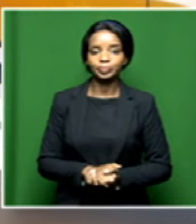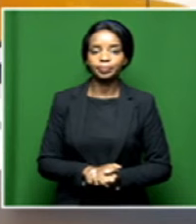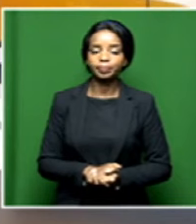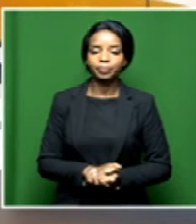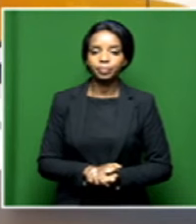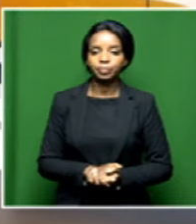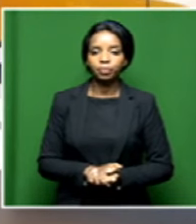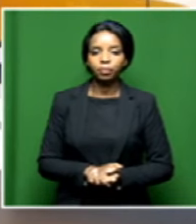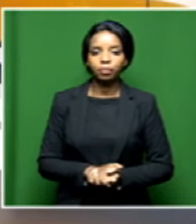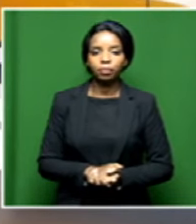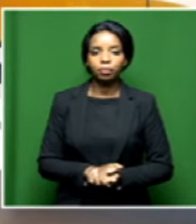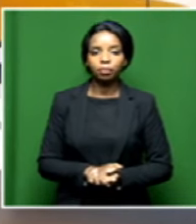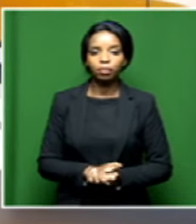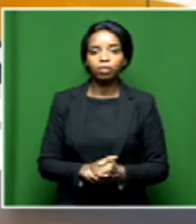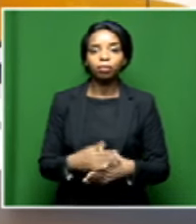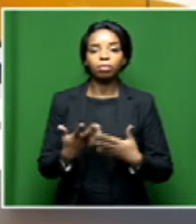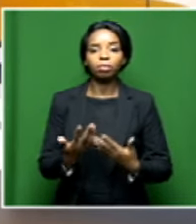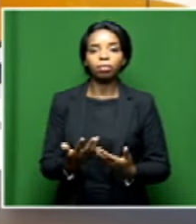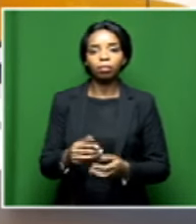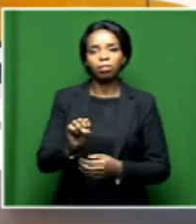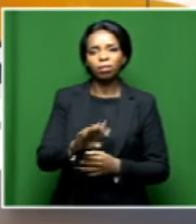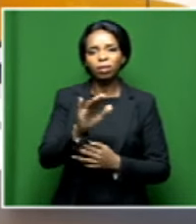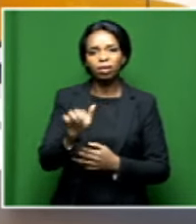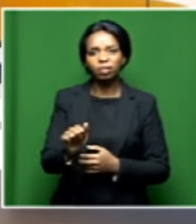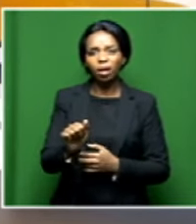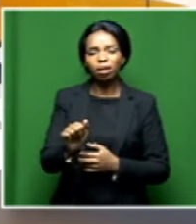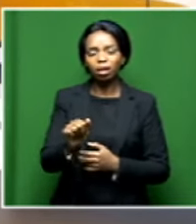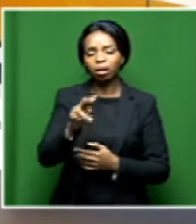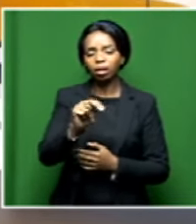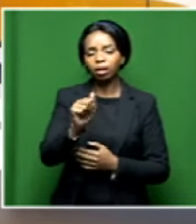Netball South Africa President Cecilia Molokwane has tested positive